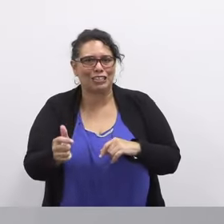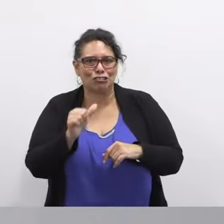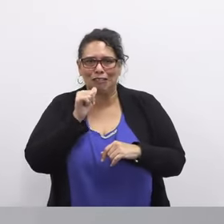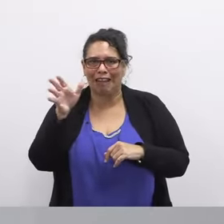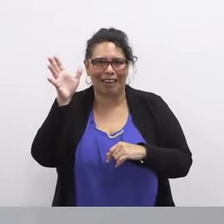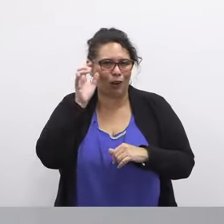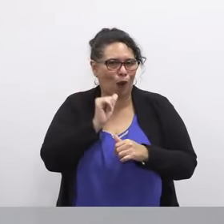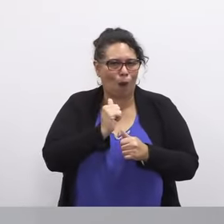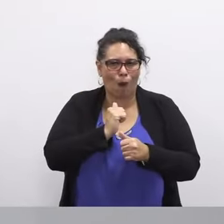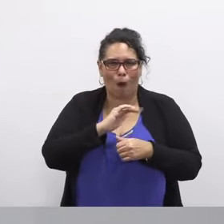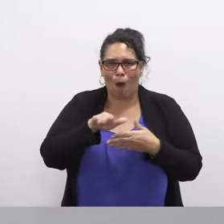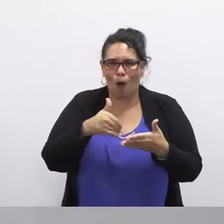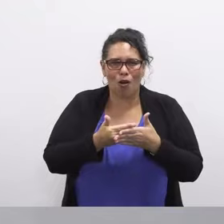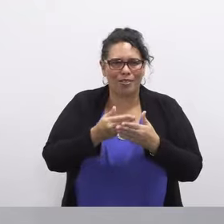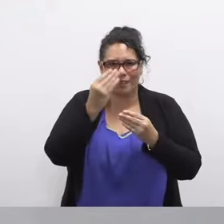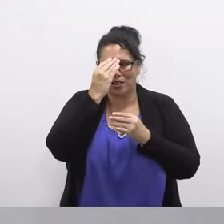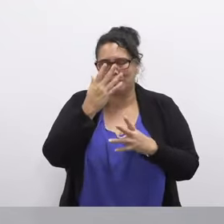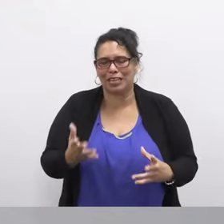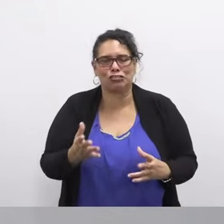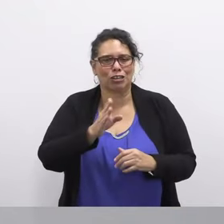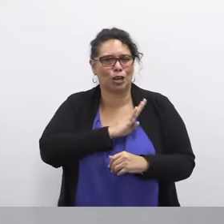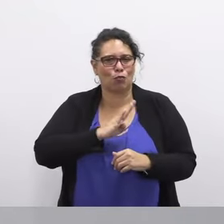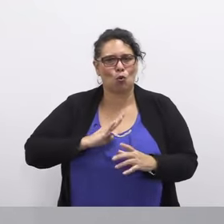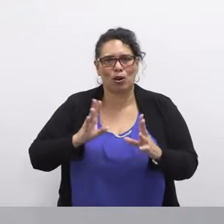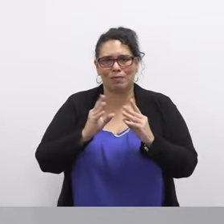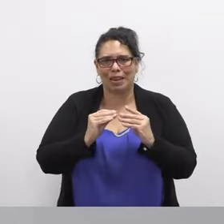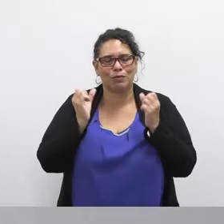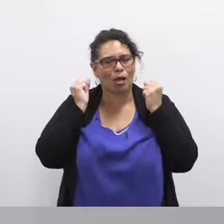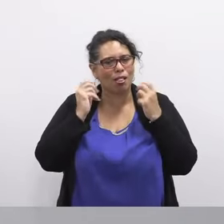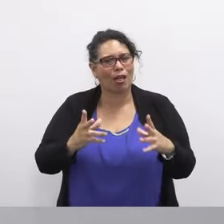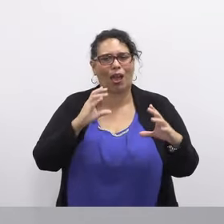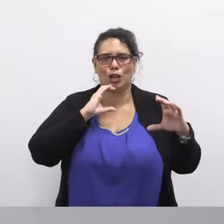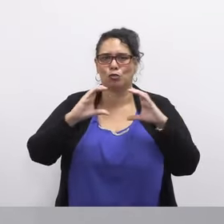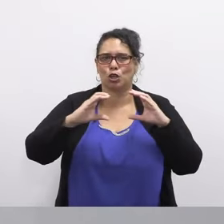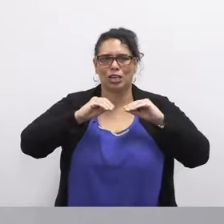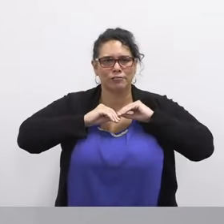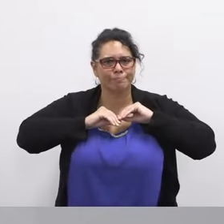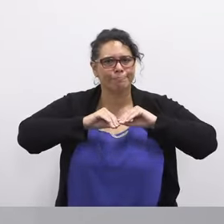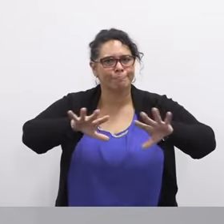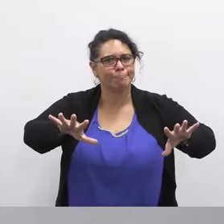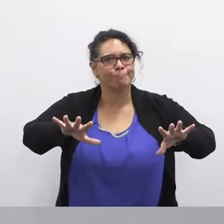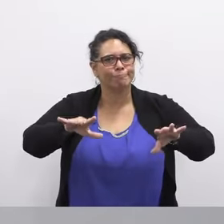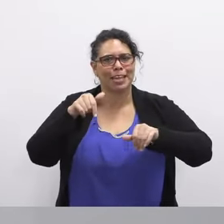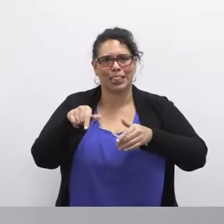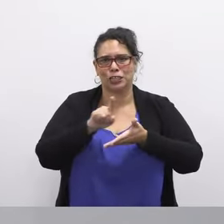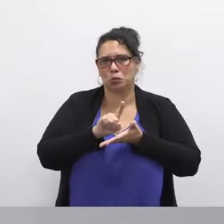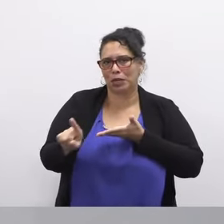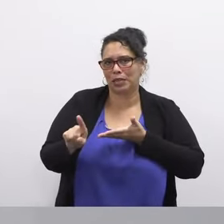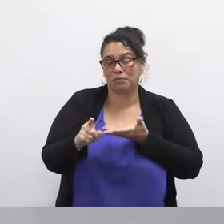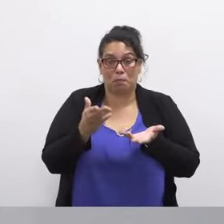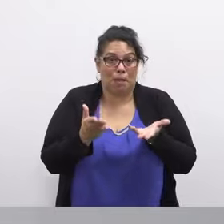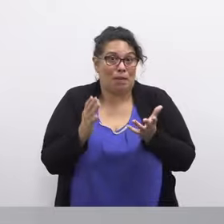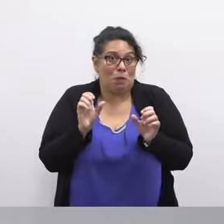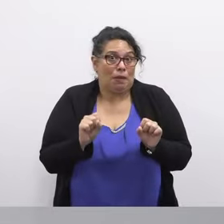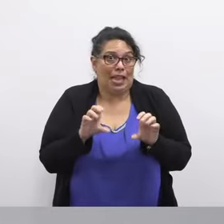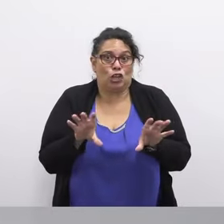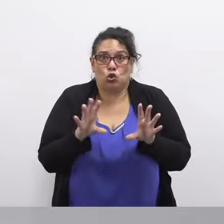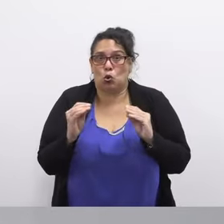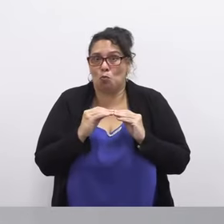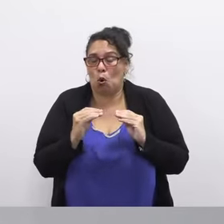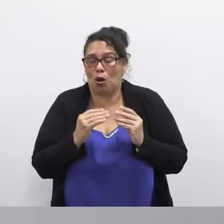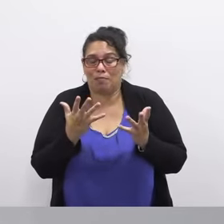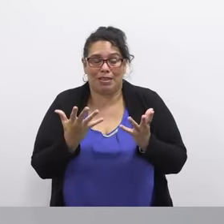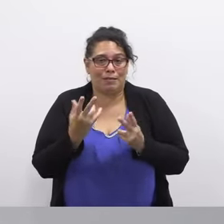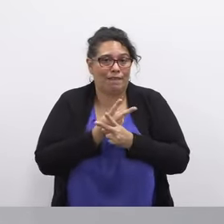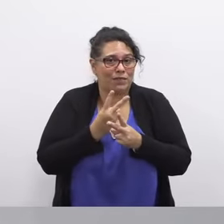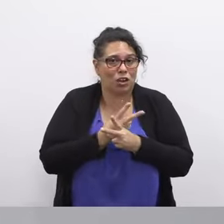meeting, a lot of communication went out this week. Again, maybe we could do more, maybe we could figure out a better